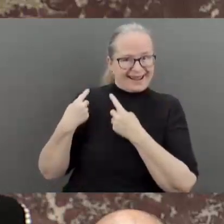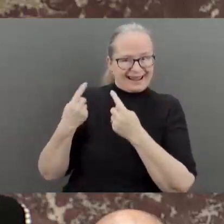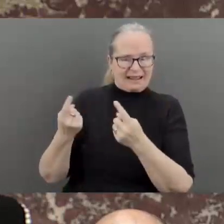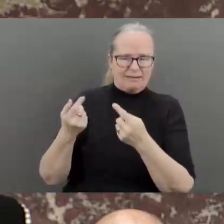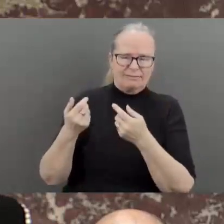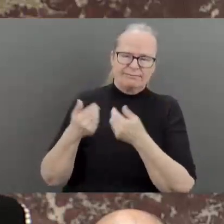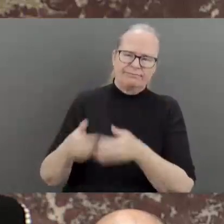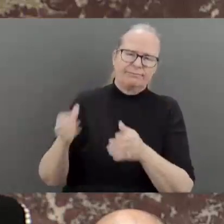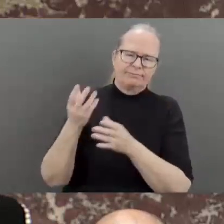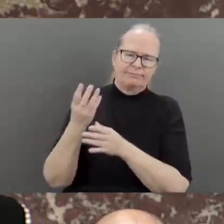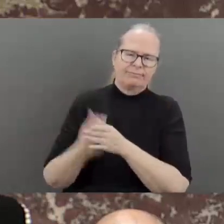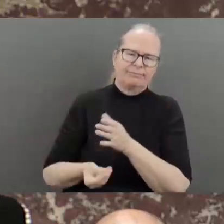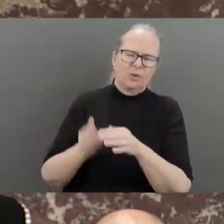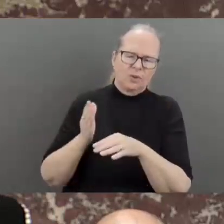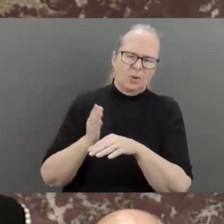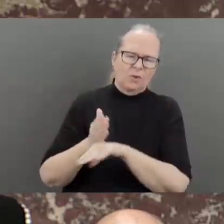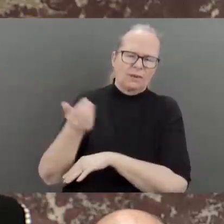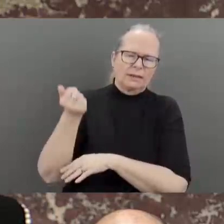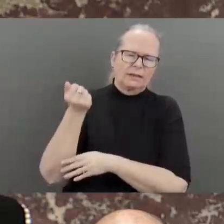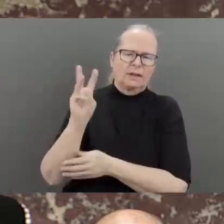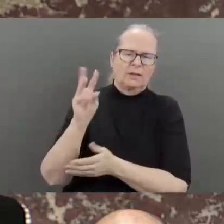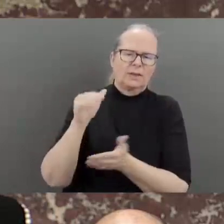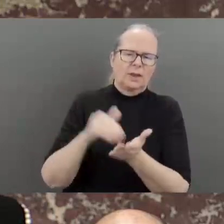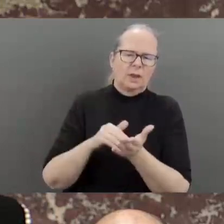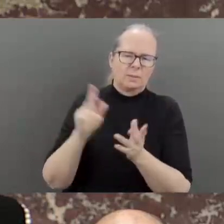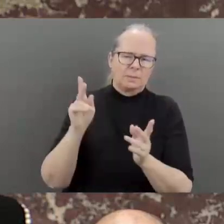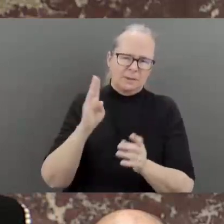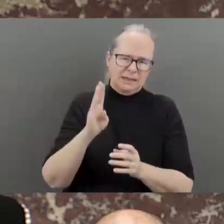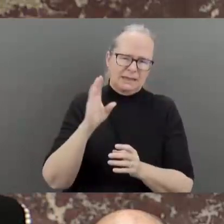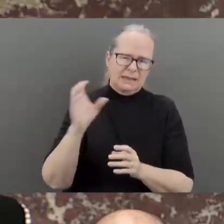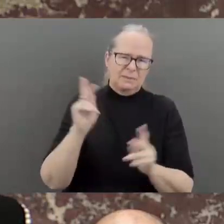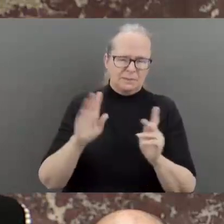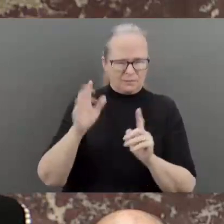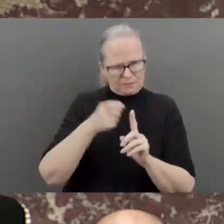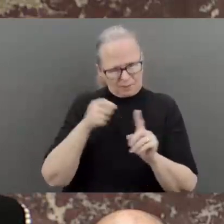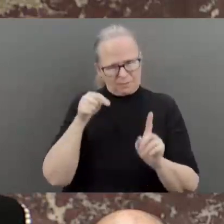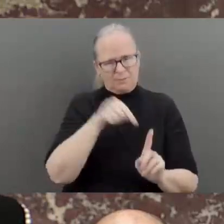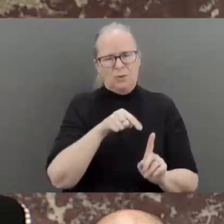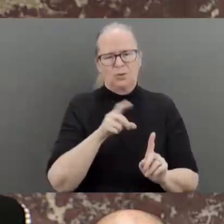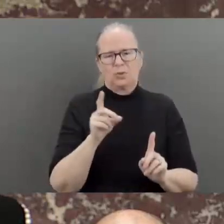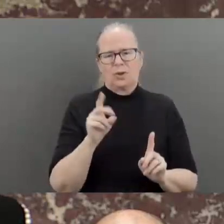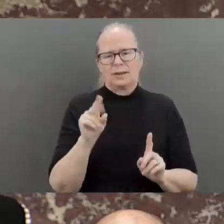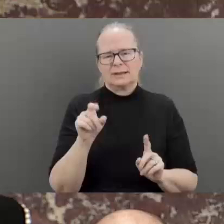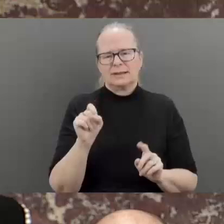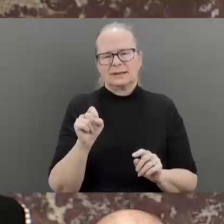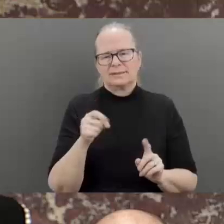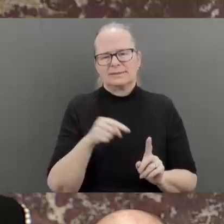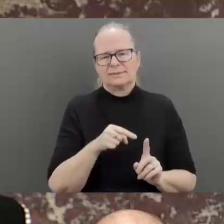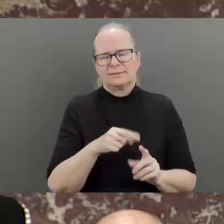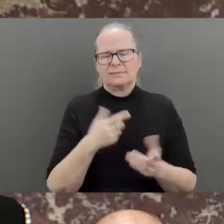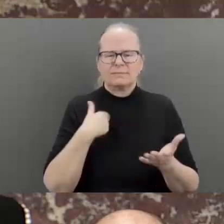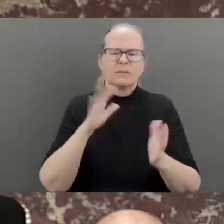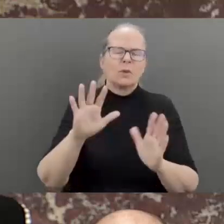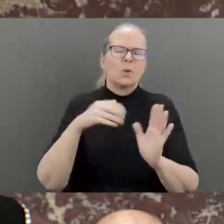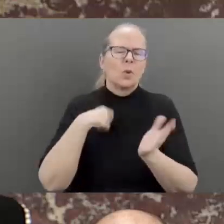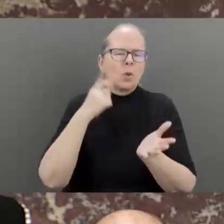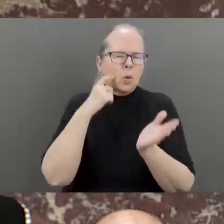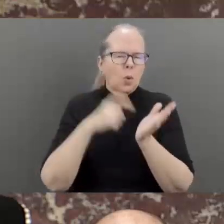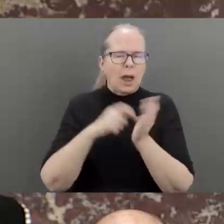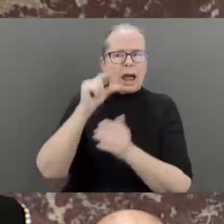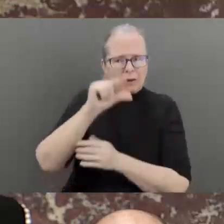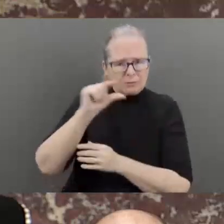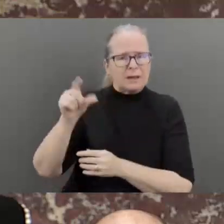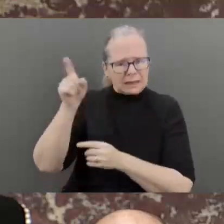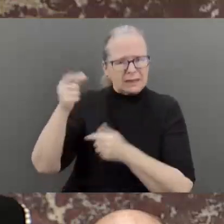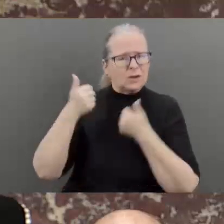usual. I recognize the efforts this government has made to address the crisis, but, Honourable Speaker, it is not enough. Not when we continue to lose